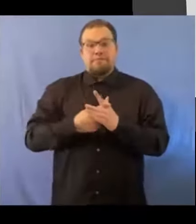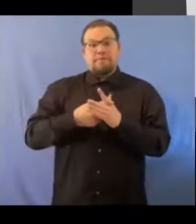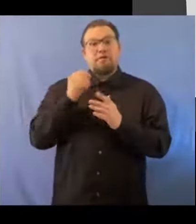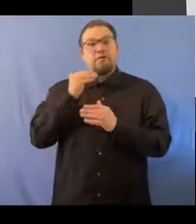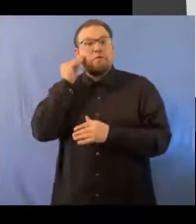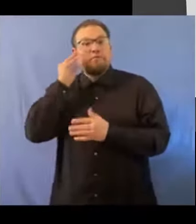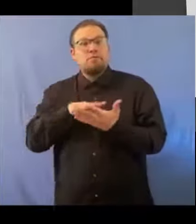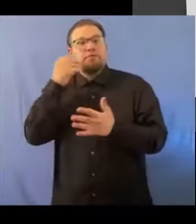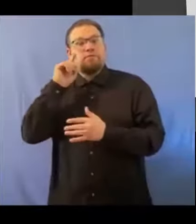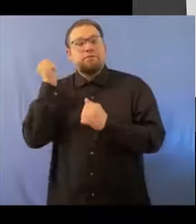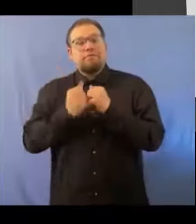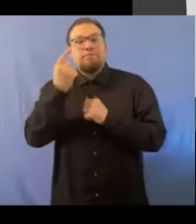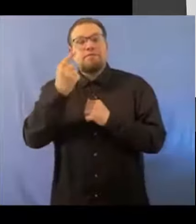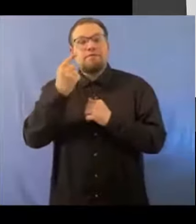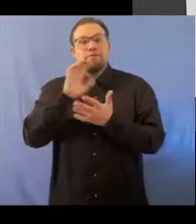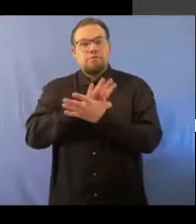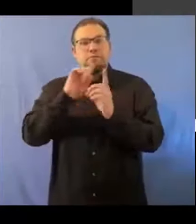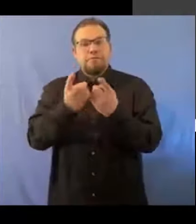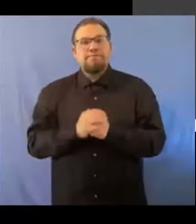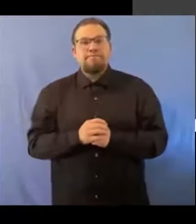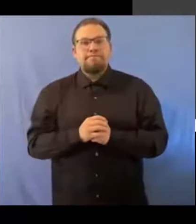the Salem Keizer School District.